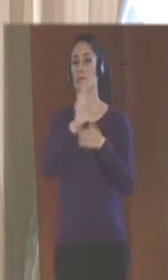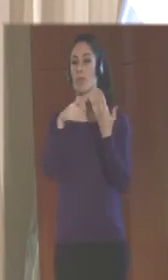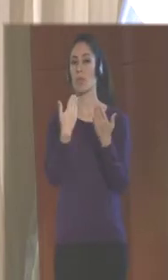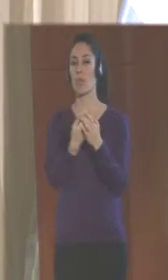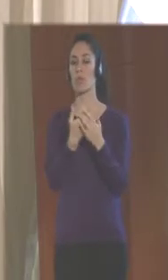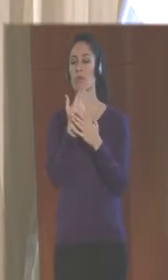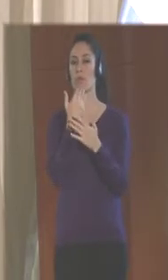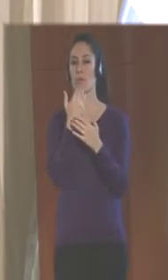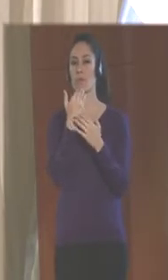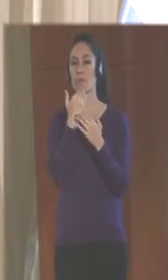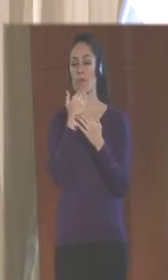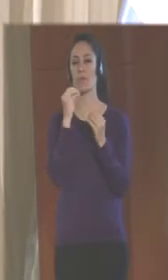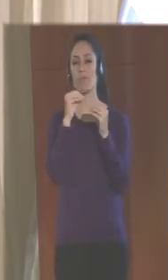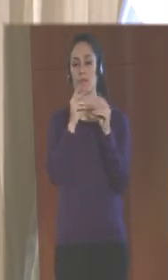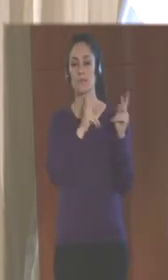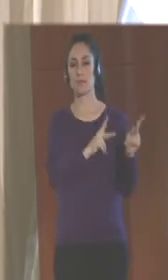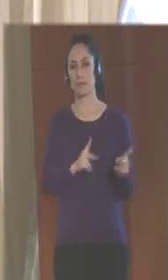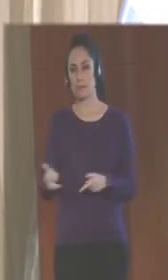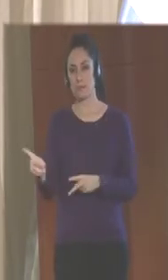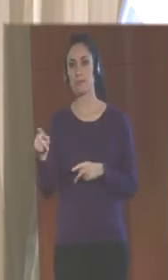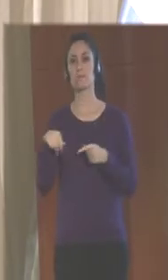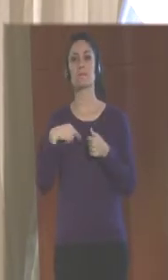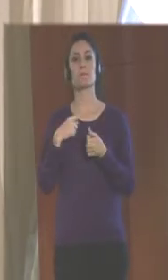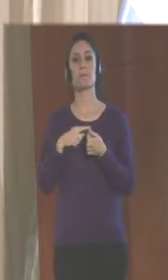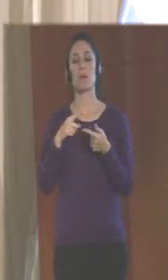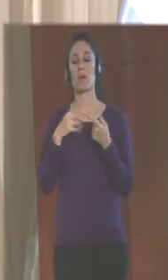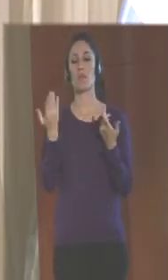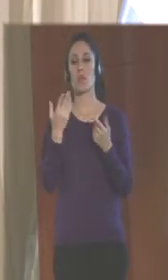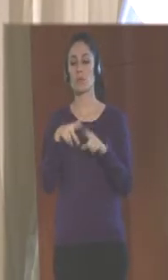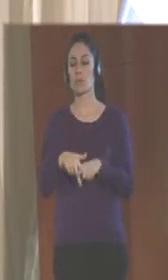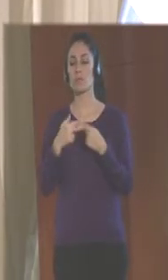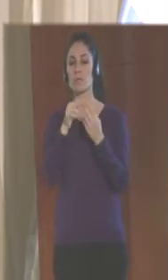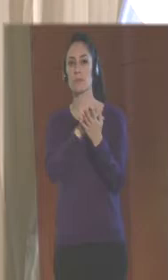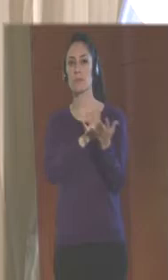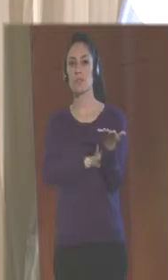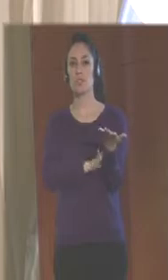and especially from the different stages, from planning in